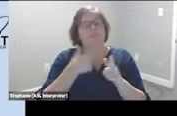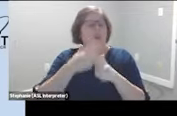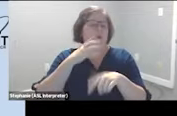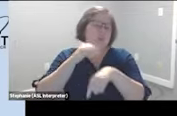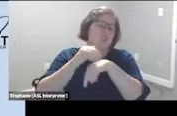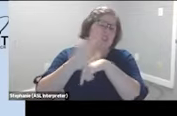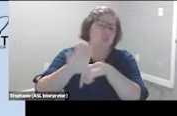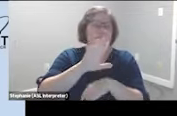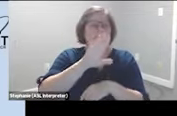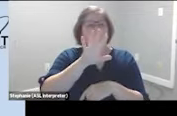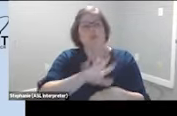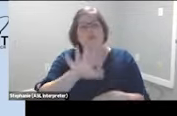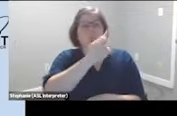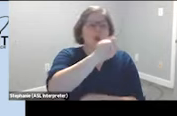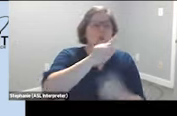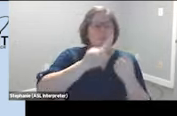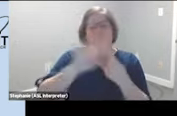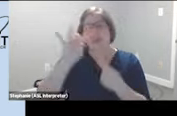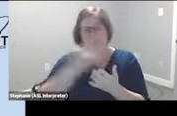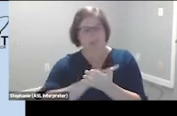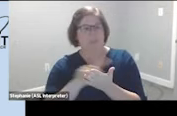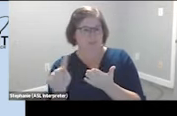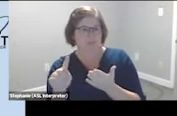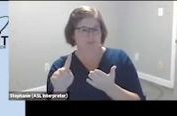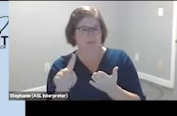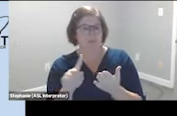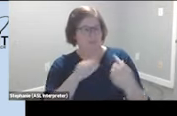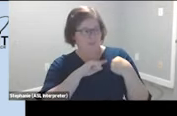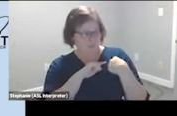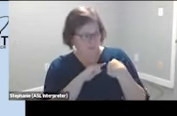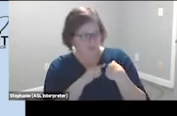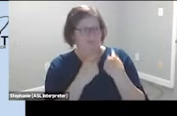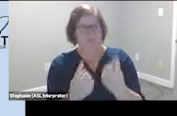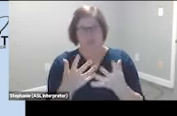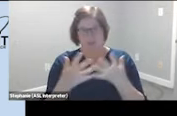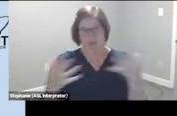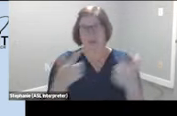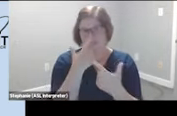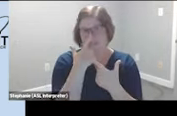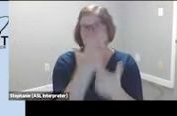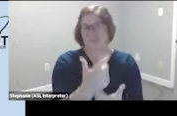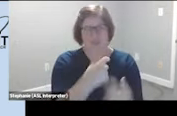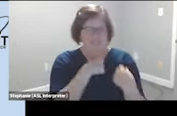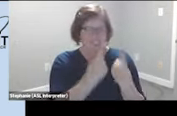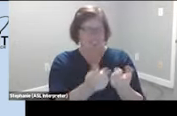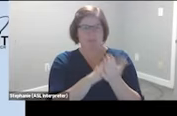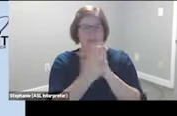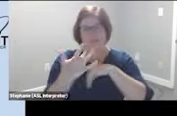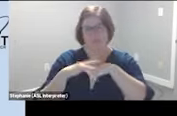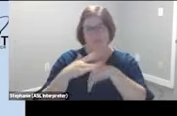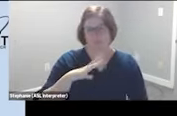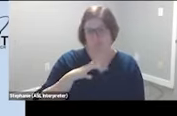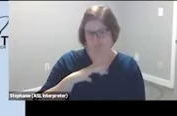8 weeks, and we've had a lot of interest since we announced availability during season time earlier this year.